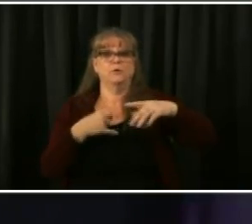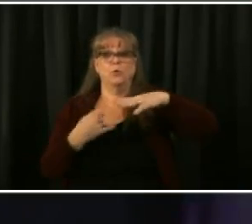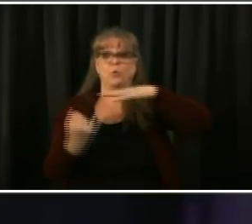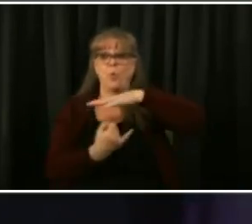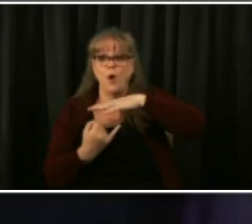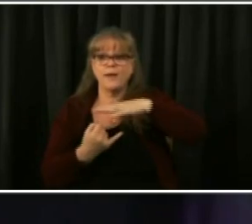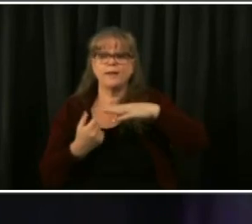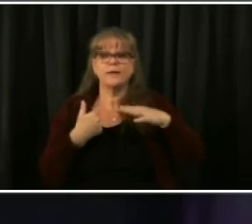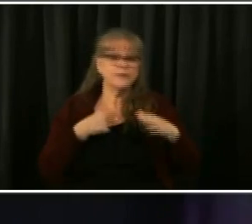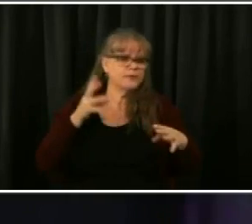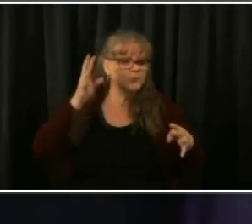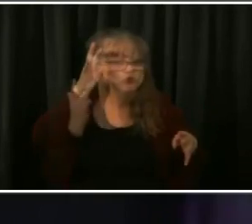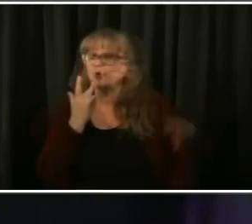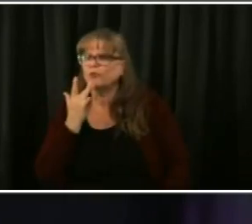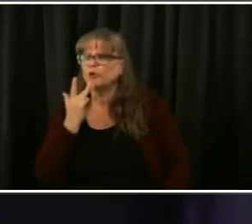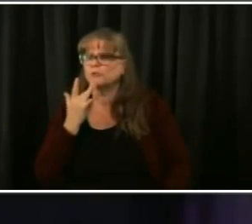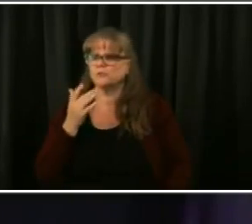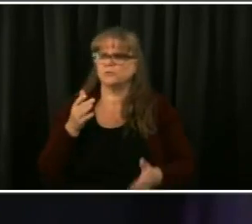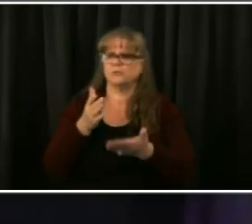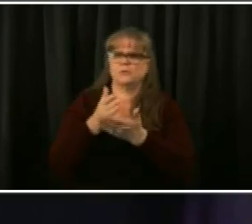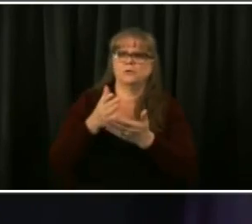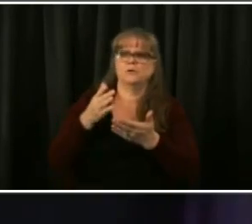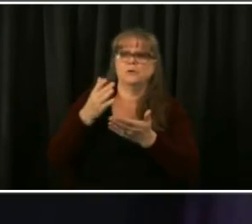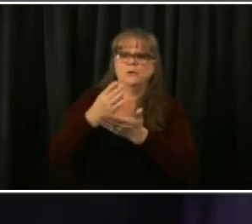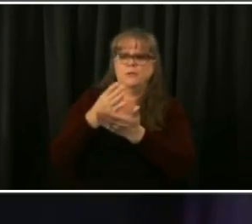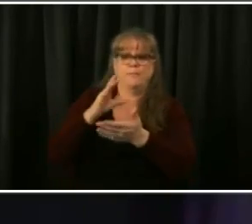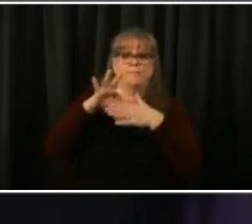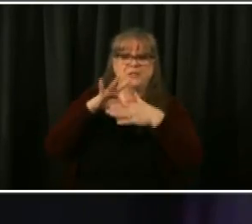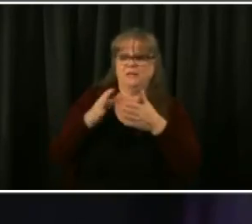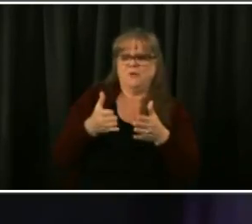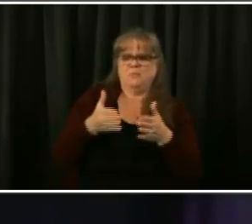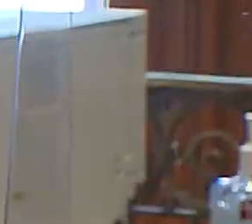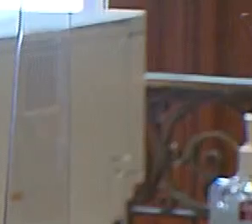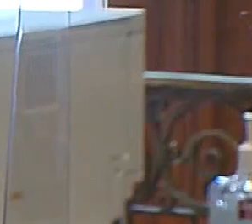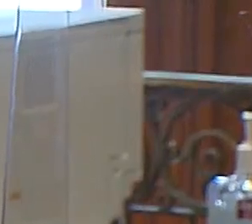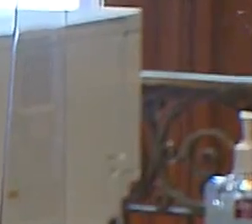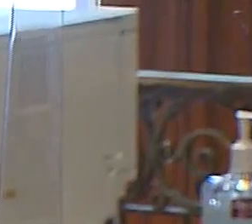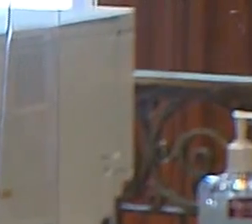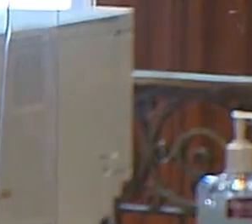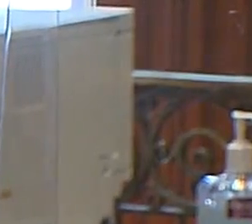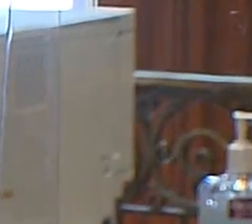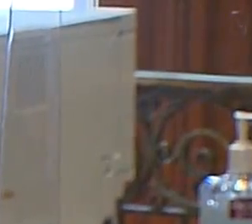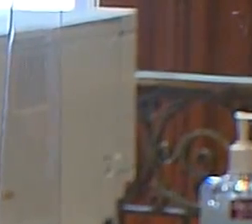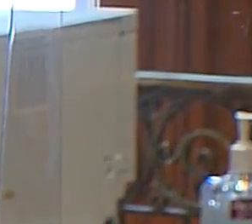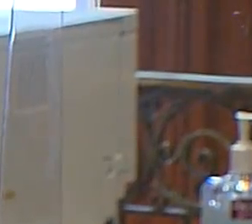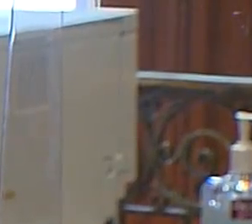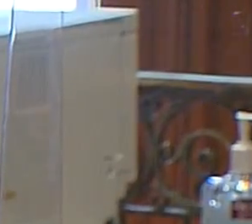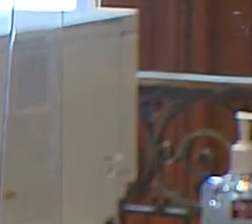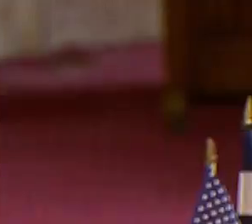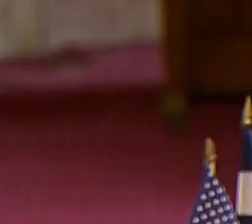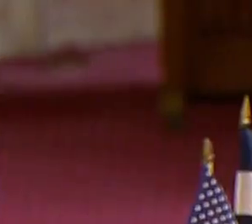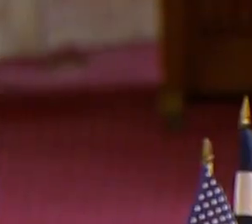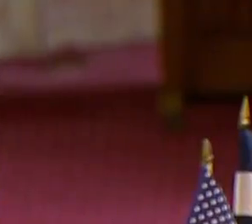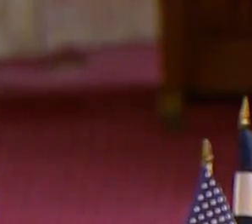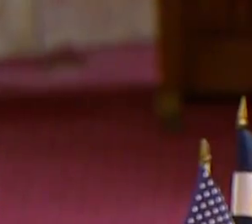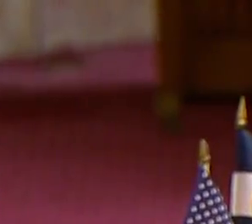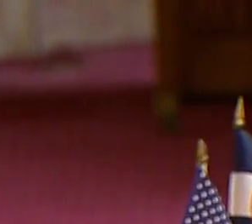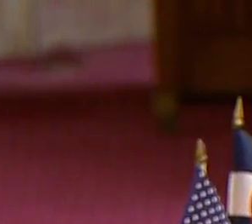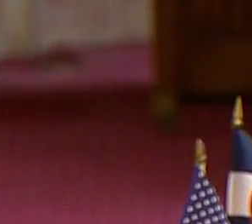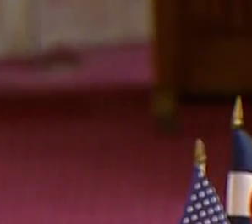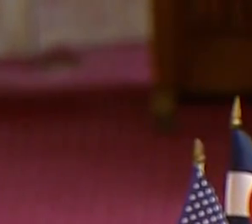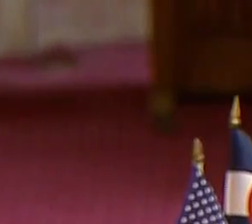some of the underappreciated cuts. I'll put my brisket against anybody's brisket in the state. Senator Rhonda Fields suggests the governor is tone